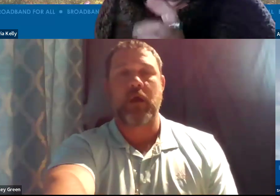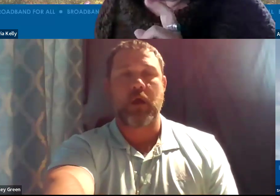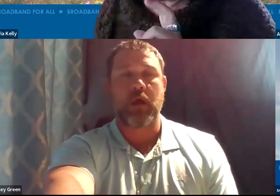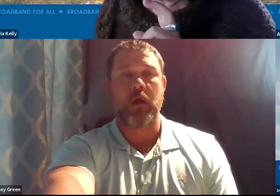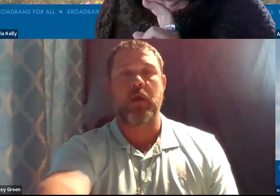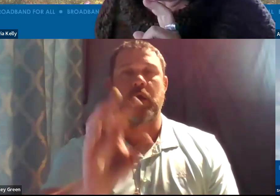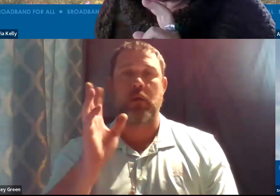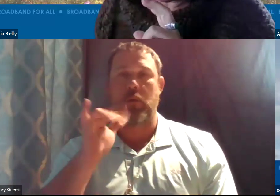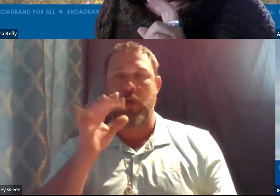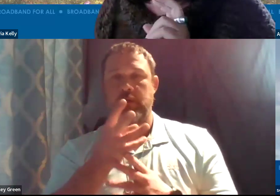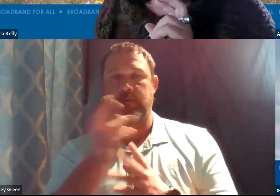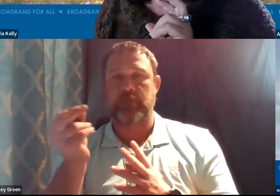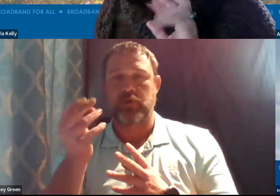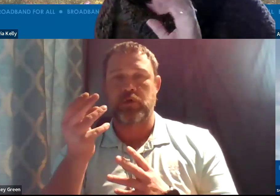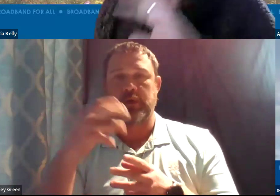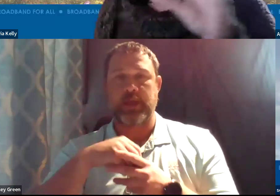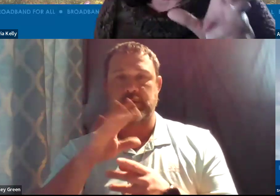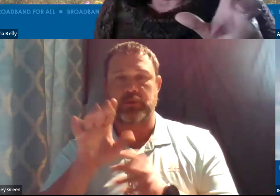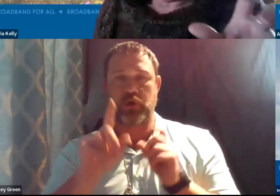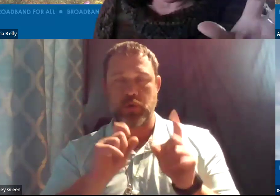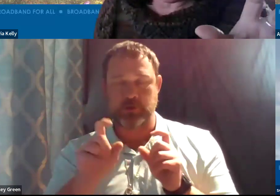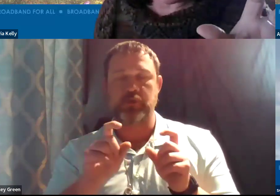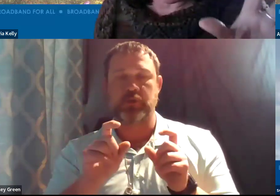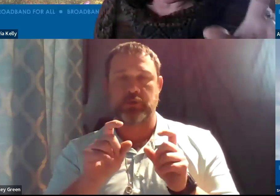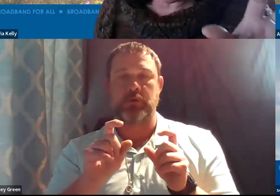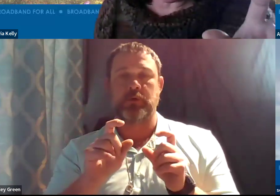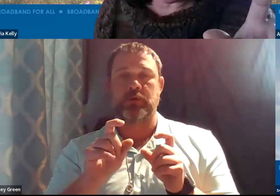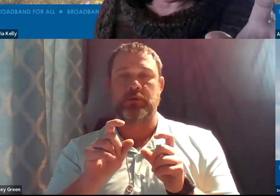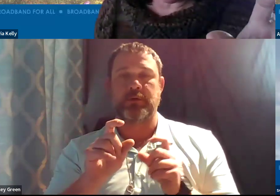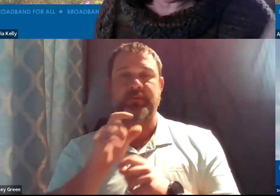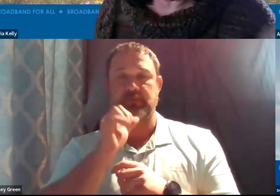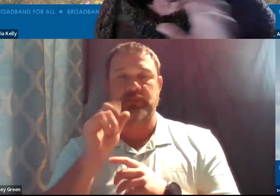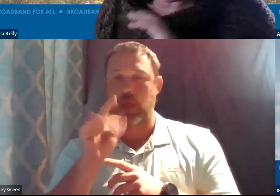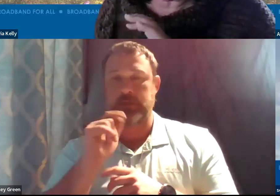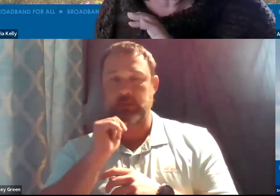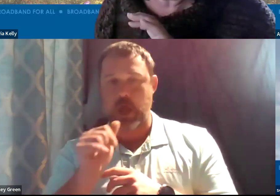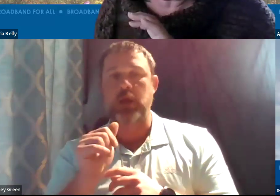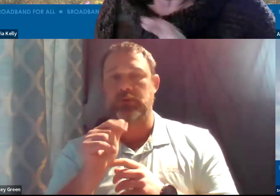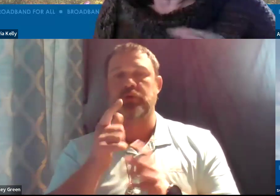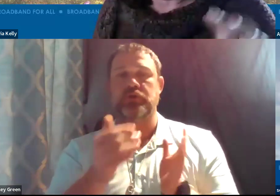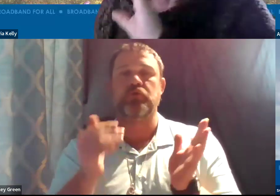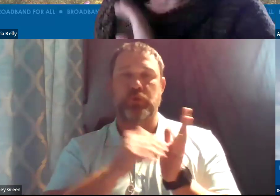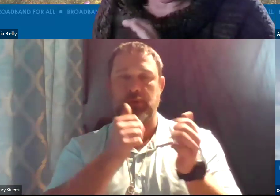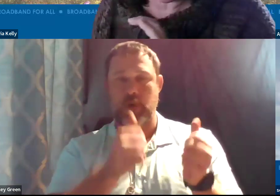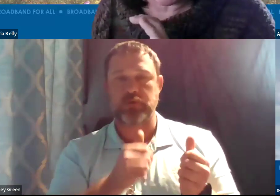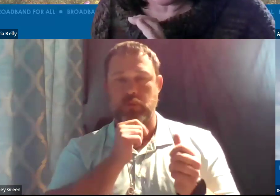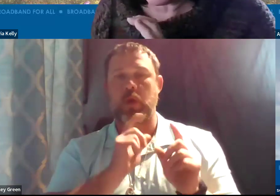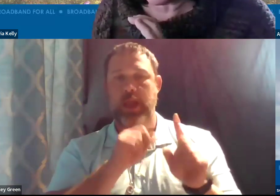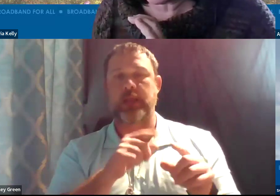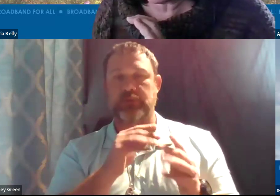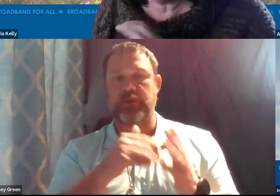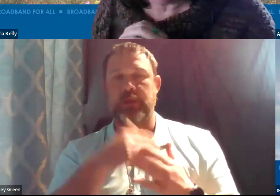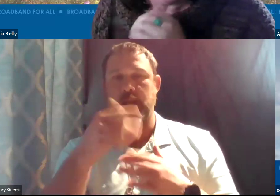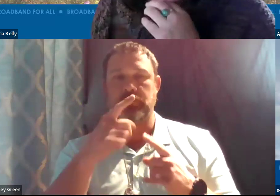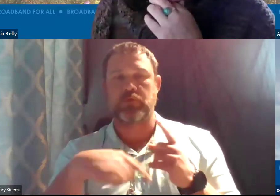there's a couple of engagements on your question. If Scott did not just answer your question right now, can you just repost it and we'll answer it in the next round